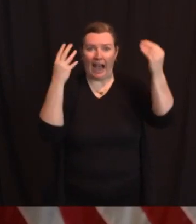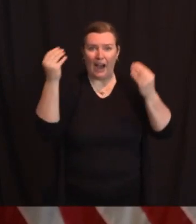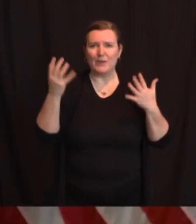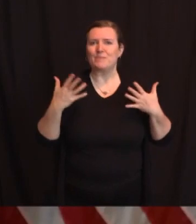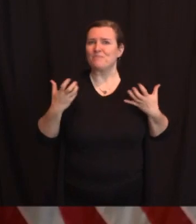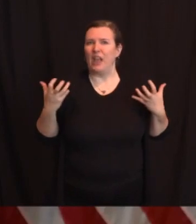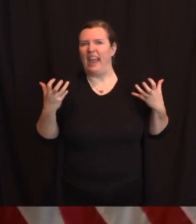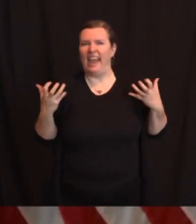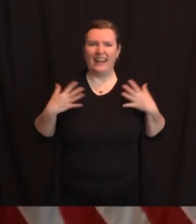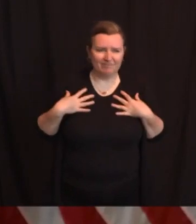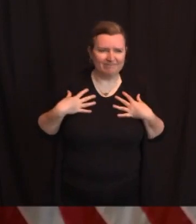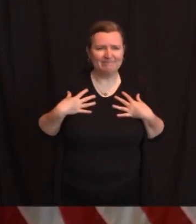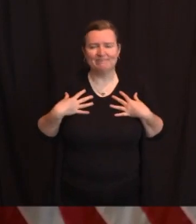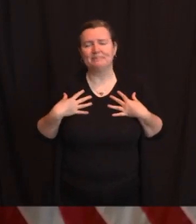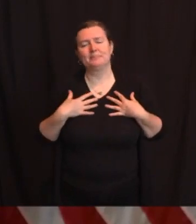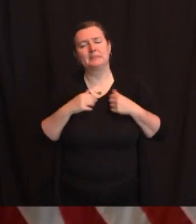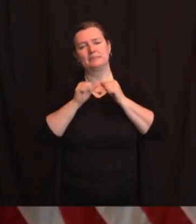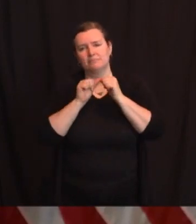is working.